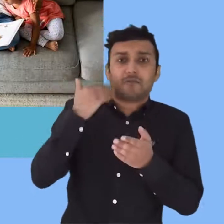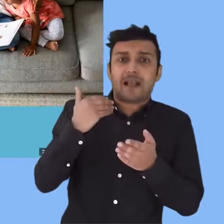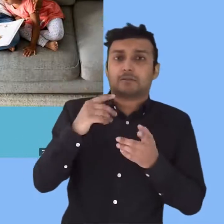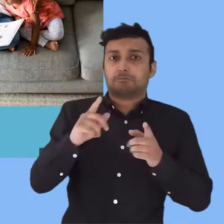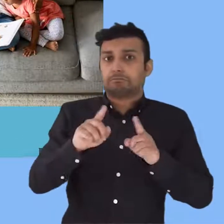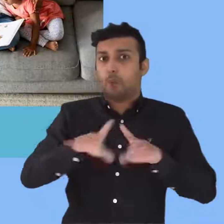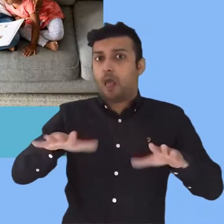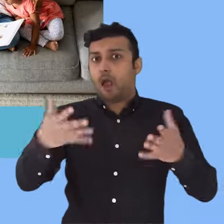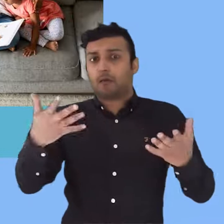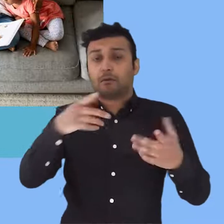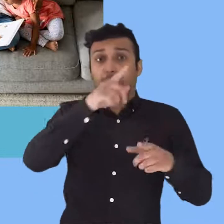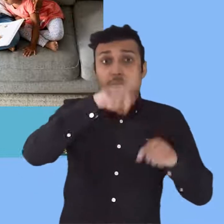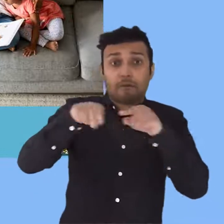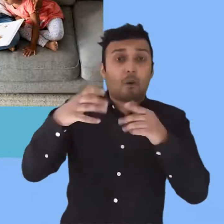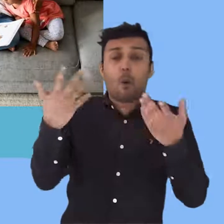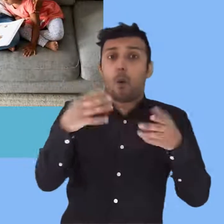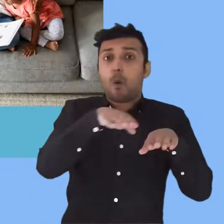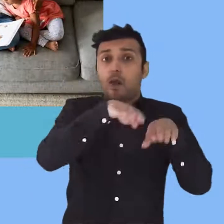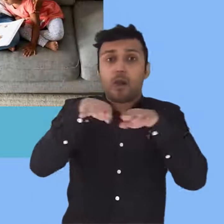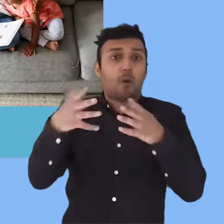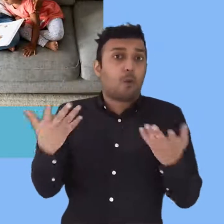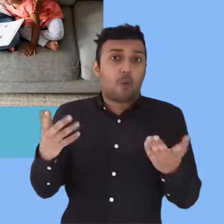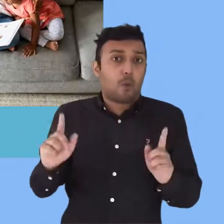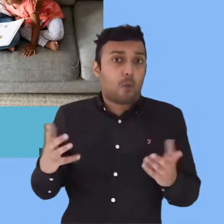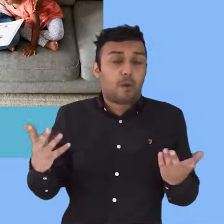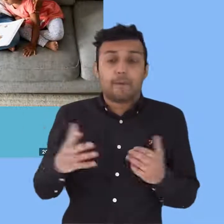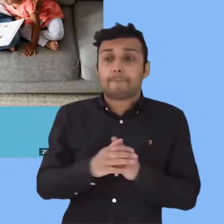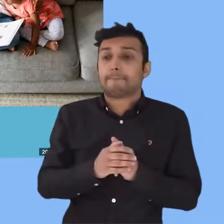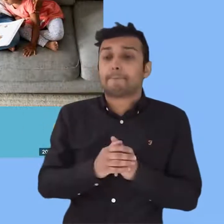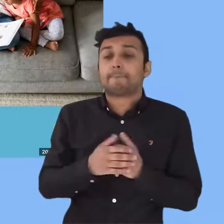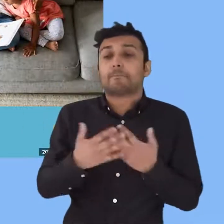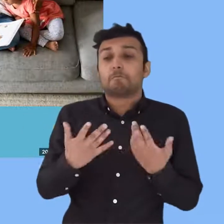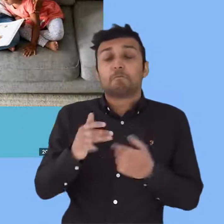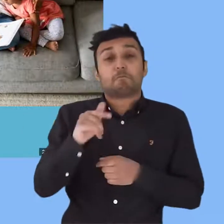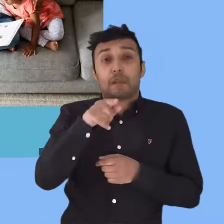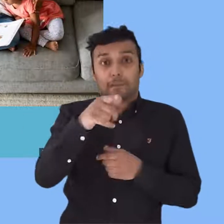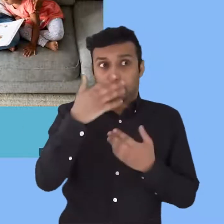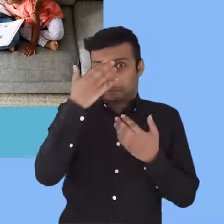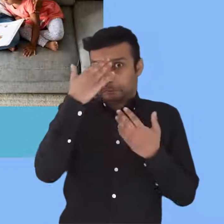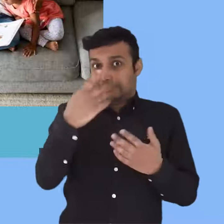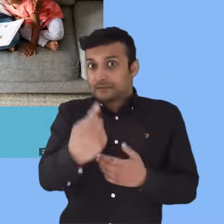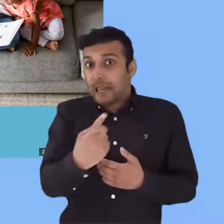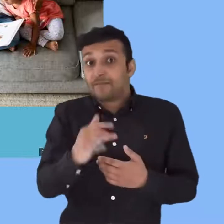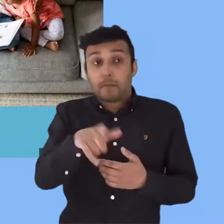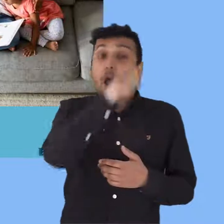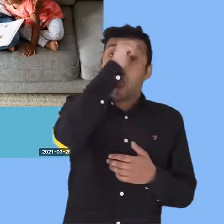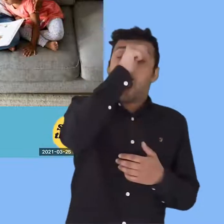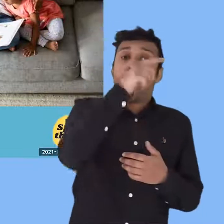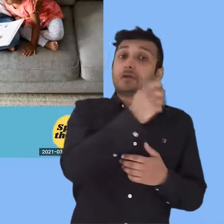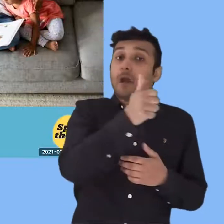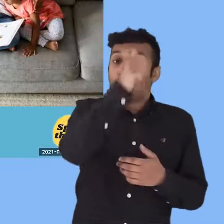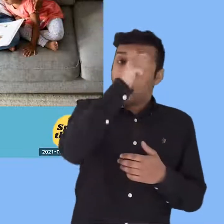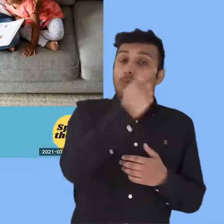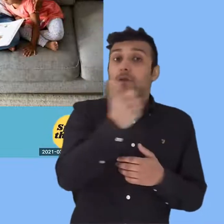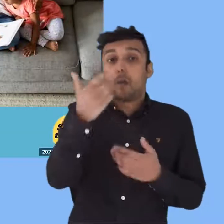actually. And some of you might know, which is fantastic. Some of you might not know. So if you